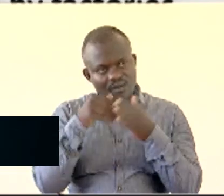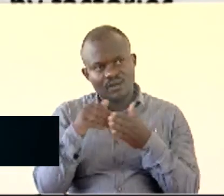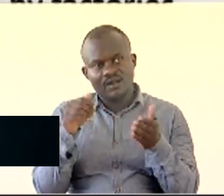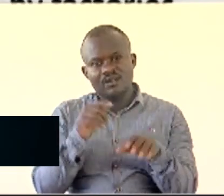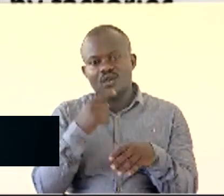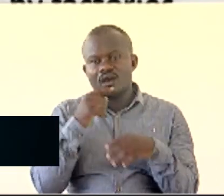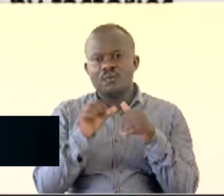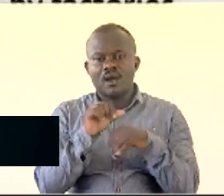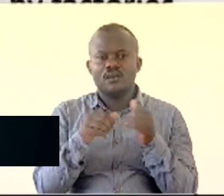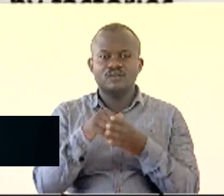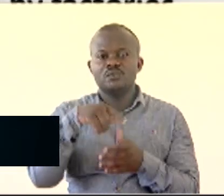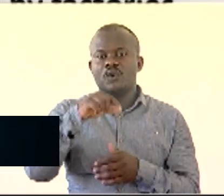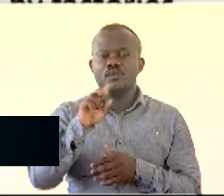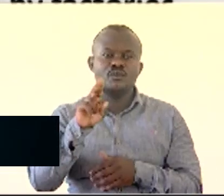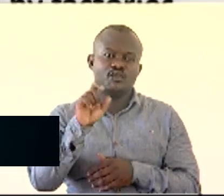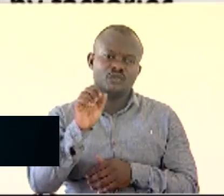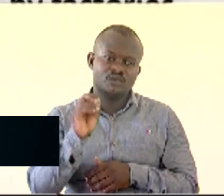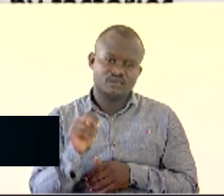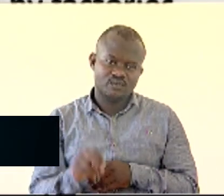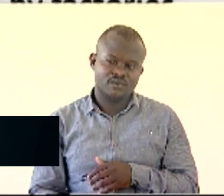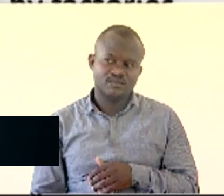about pollution?